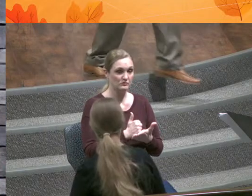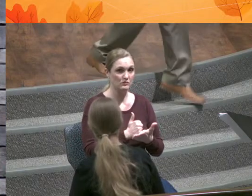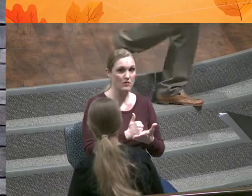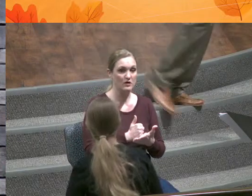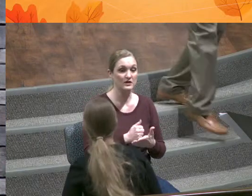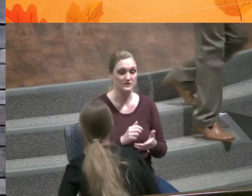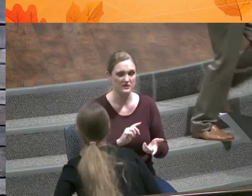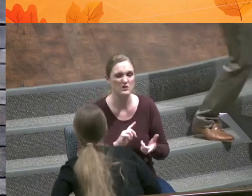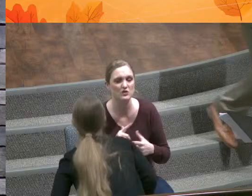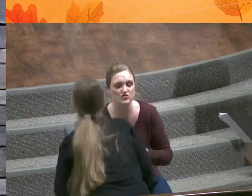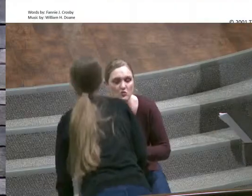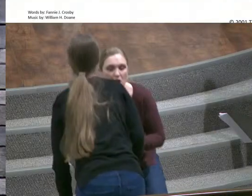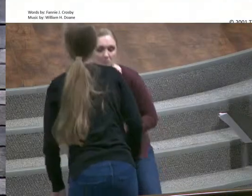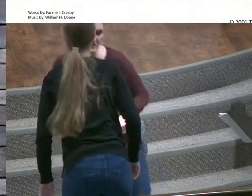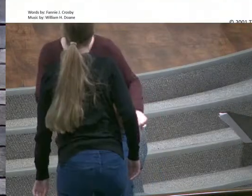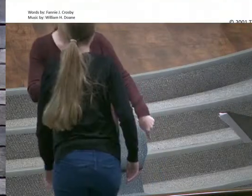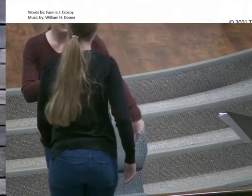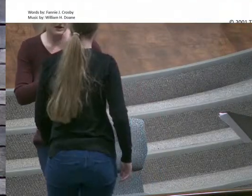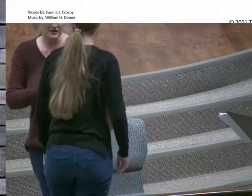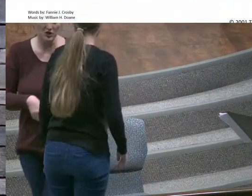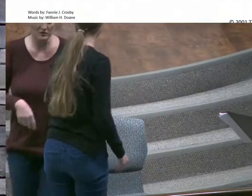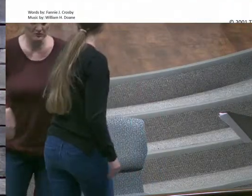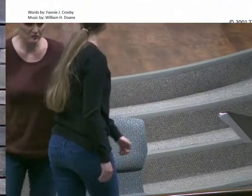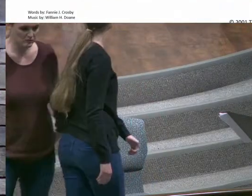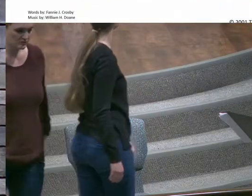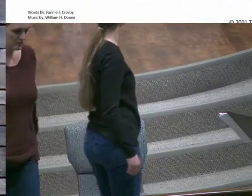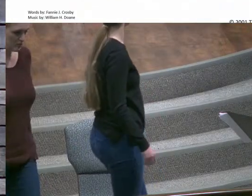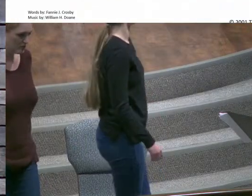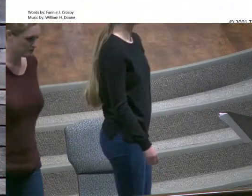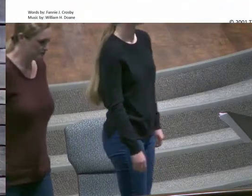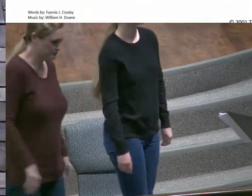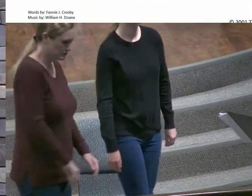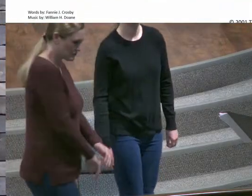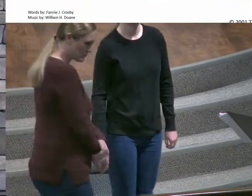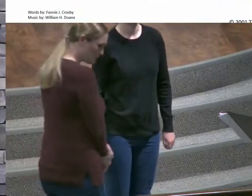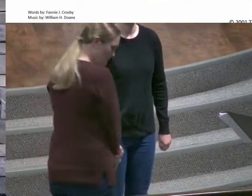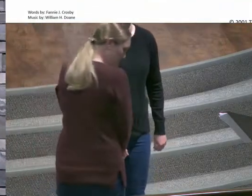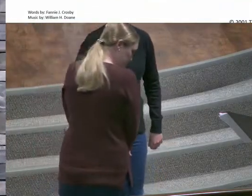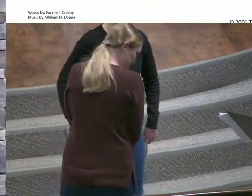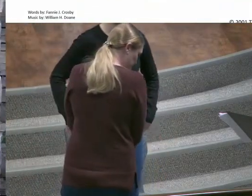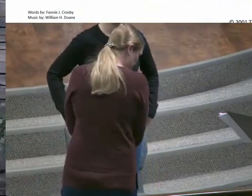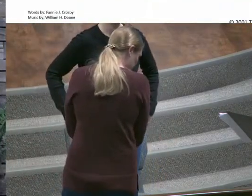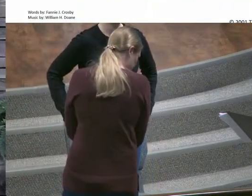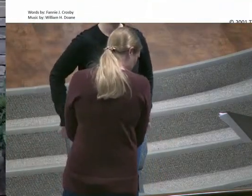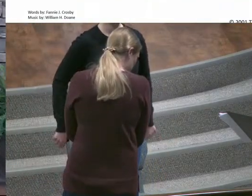Let's stand together and we'll sing two songs before Andy brings us our message.